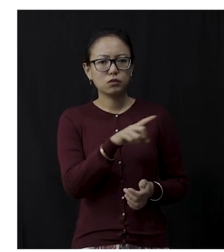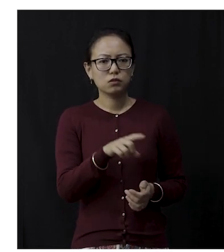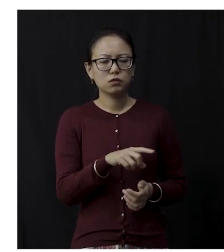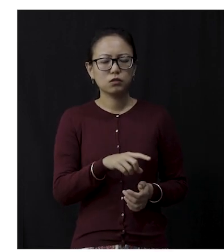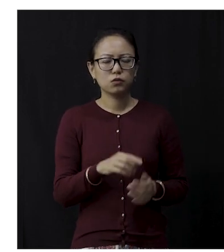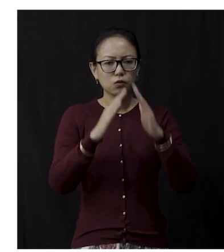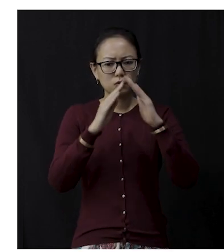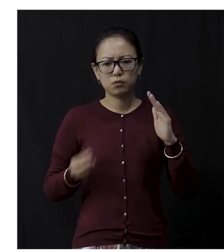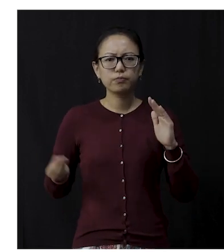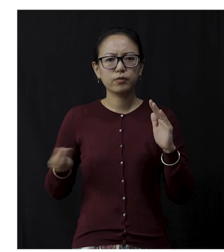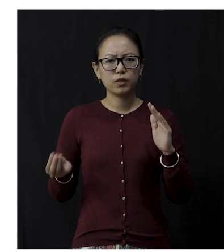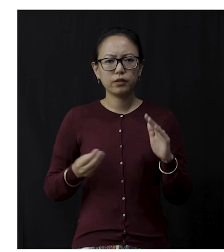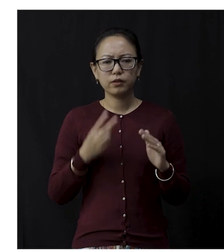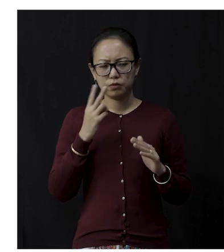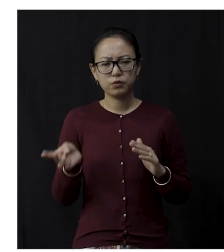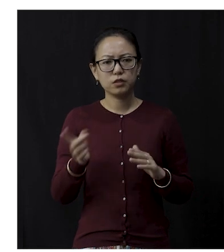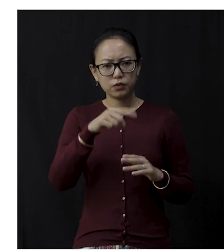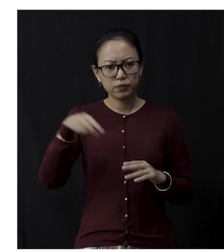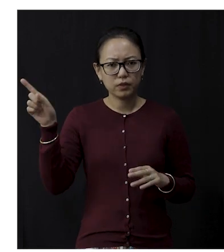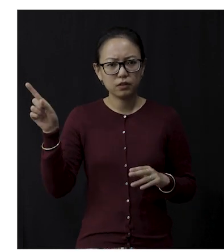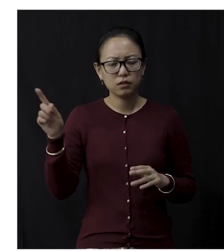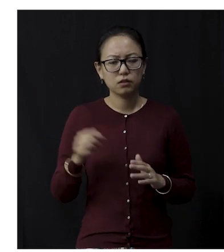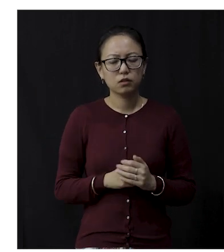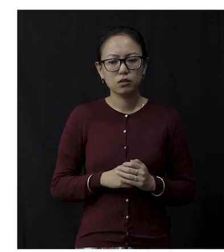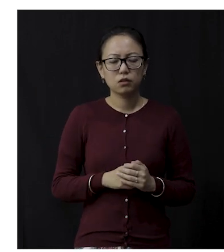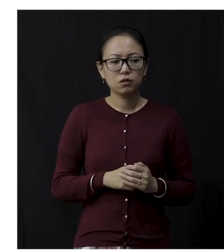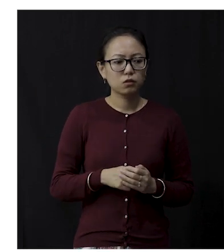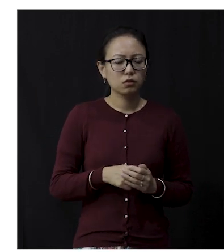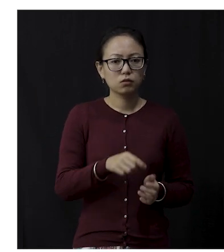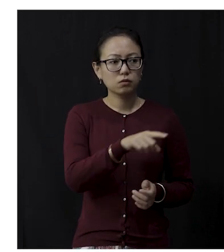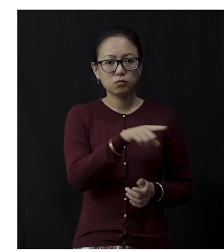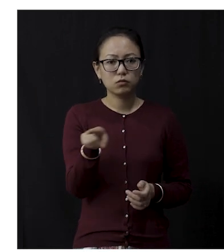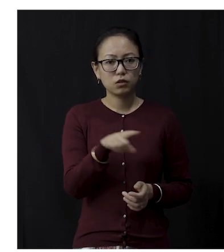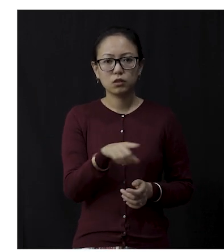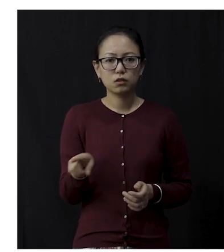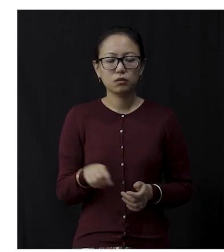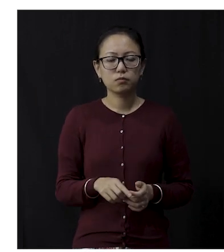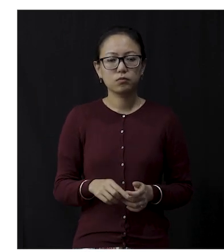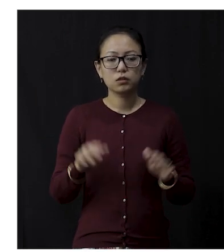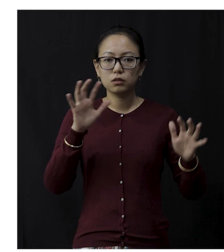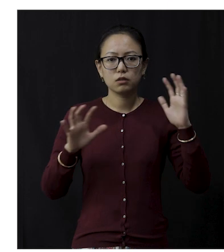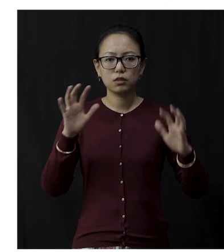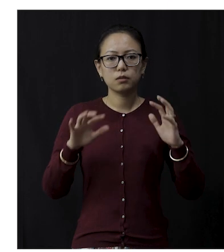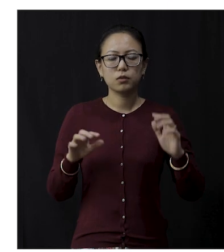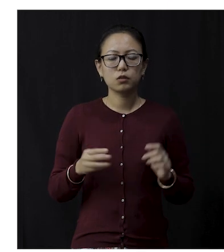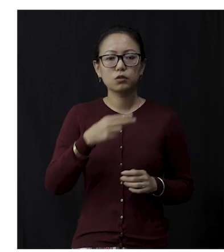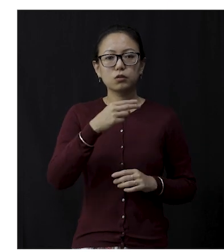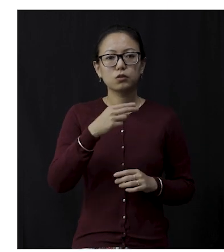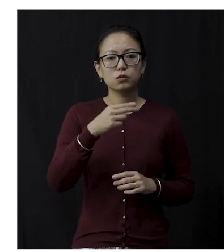us, right? So students, this type of animals are called domestic animals.